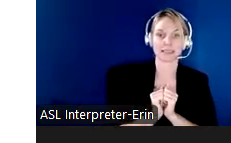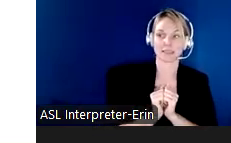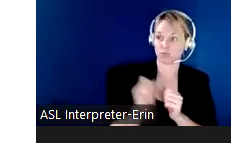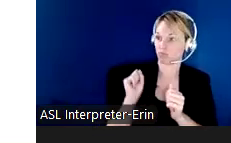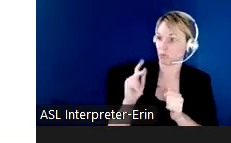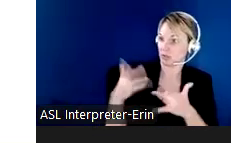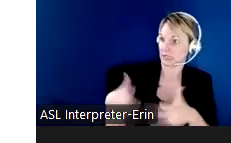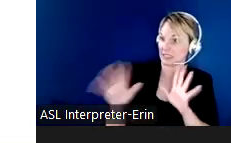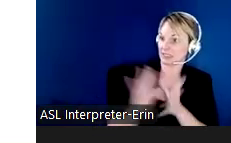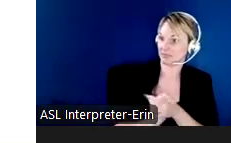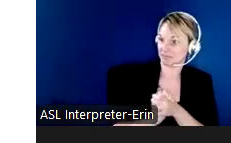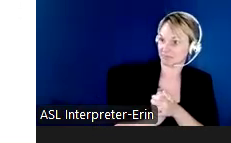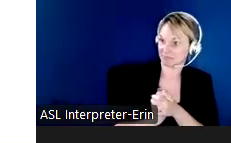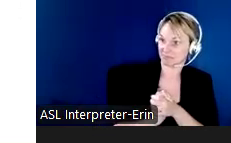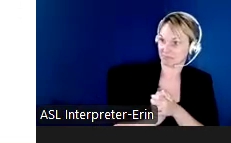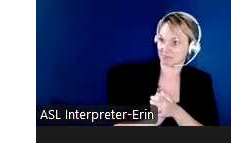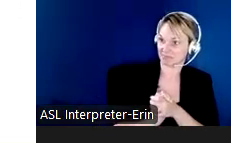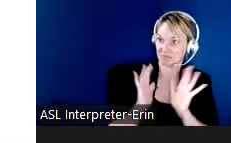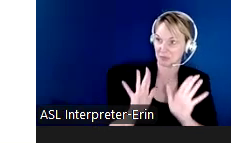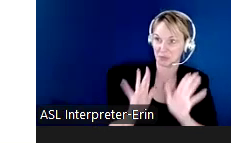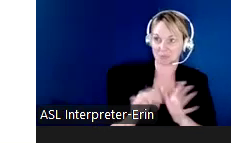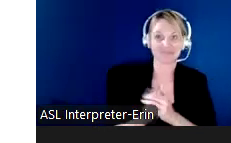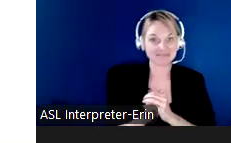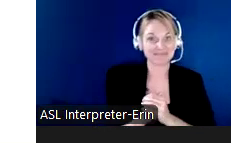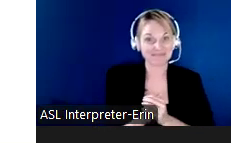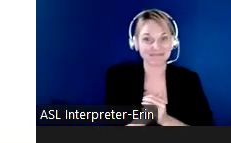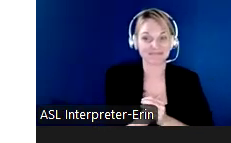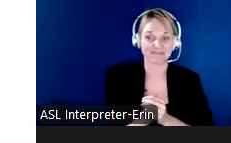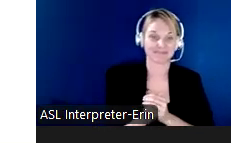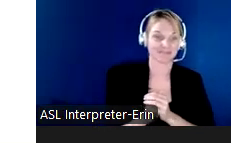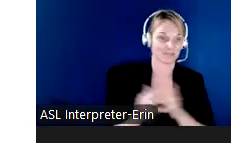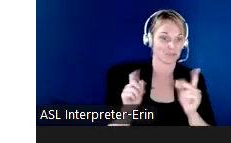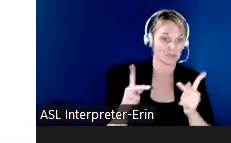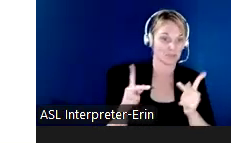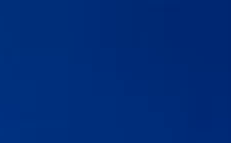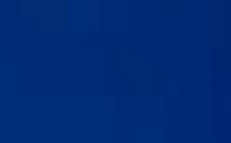Okay, awesome. All right, well, I will go ahead and stop sharing.